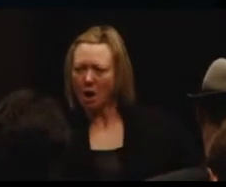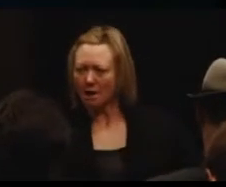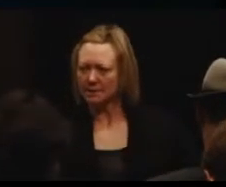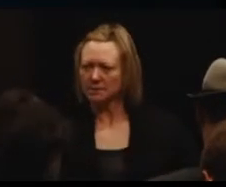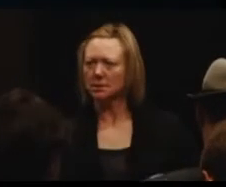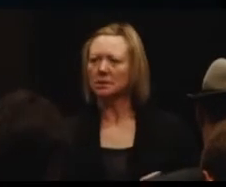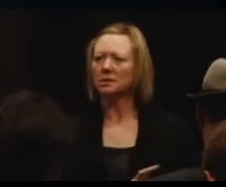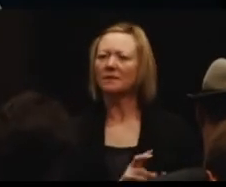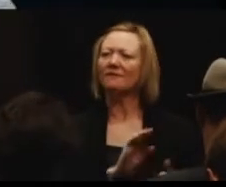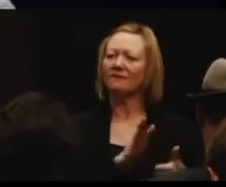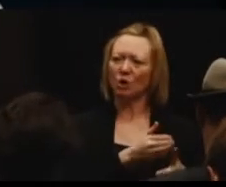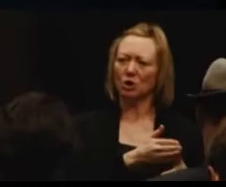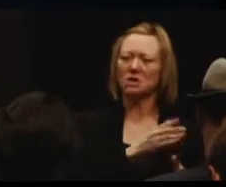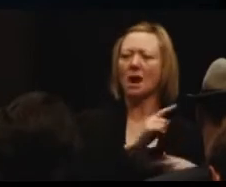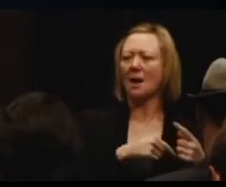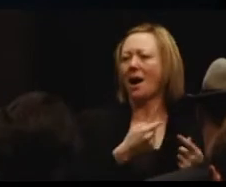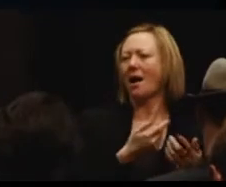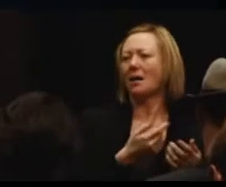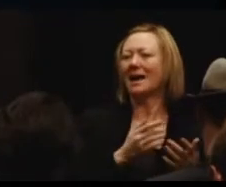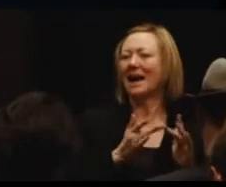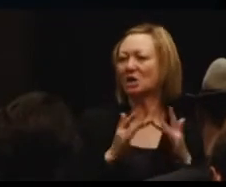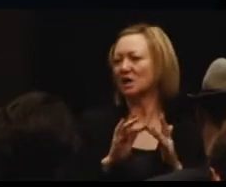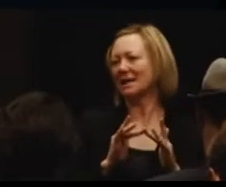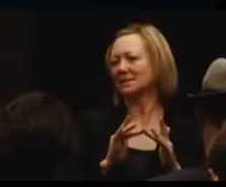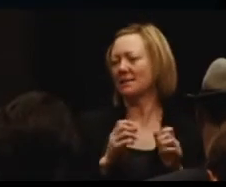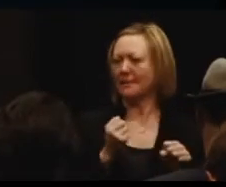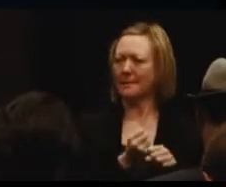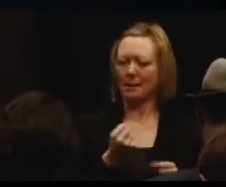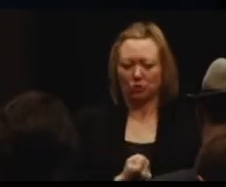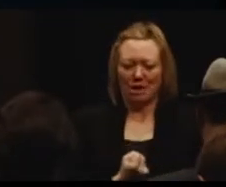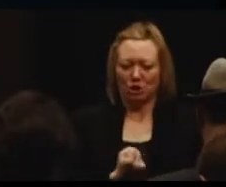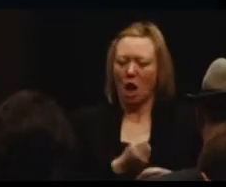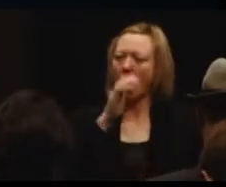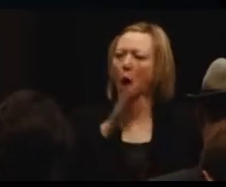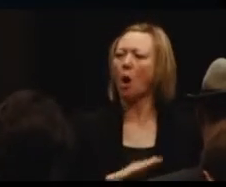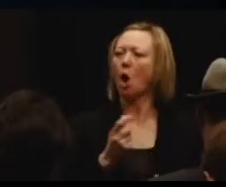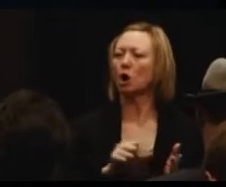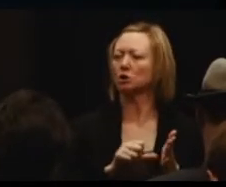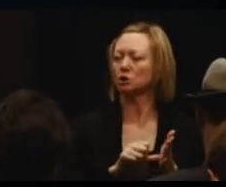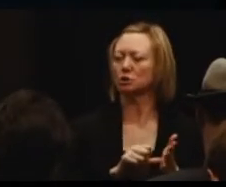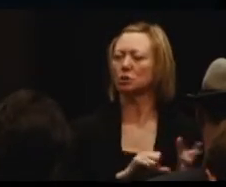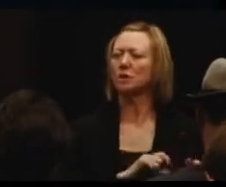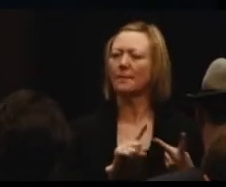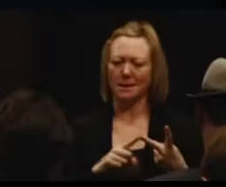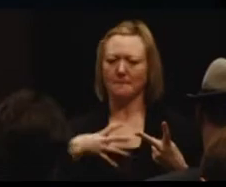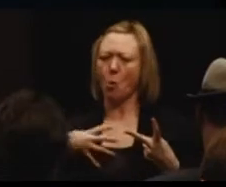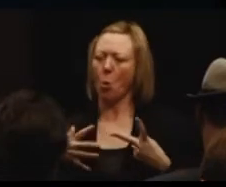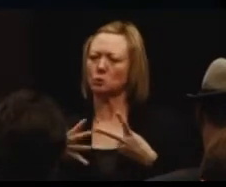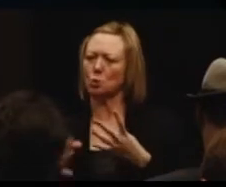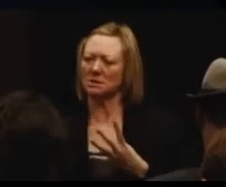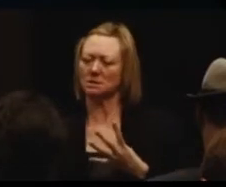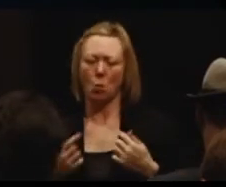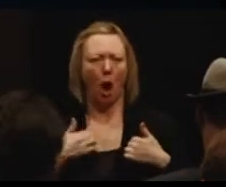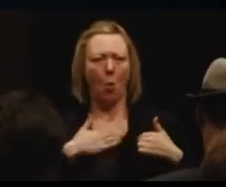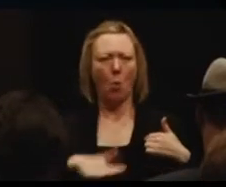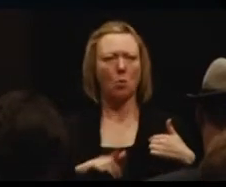how we've lowered production, how the internet has lowered production costs. But enhancing choice, getting a better match about what you want to consume with what you is